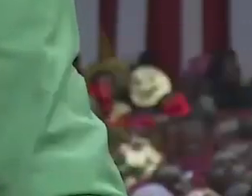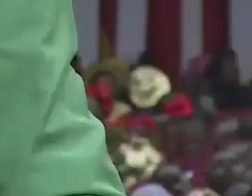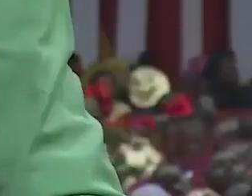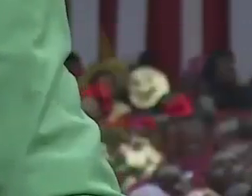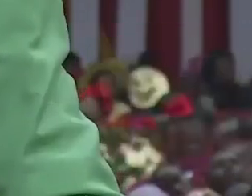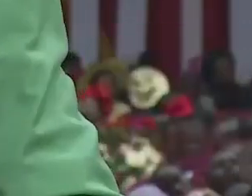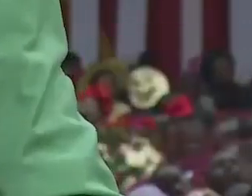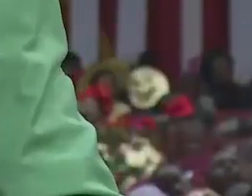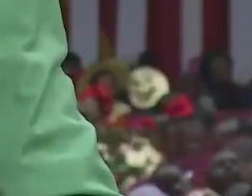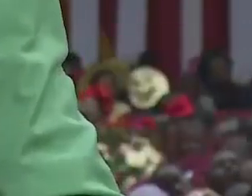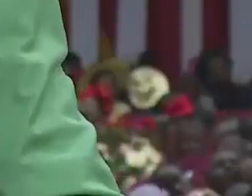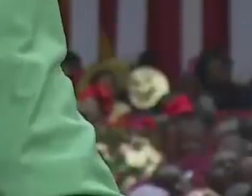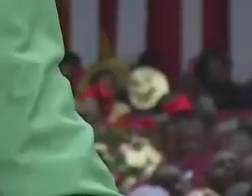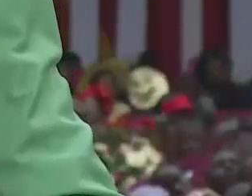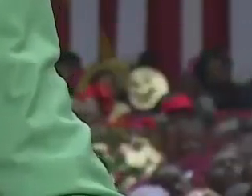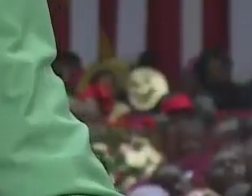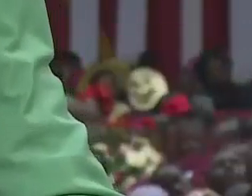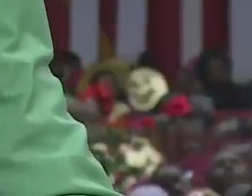wa ni igbaradi.